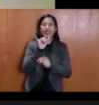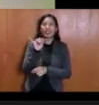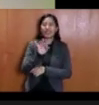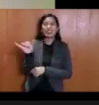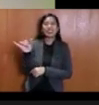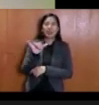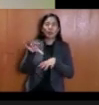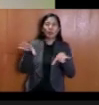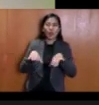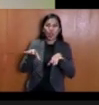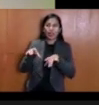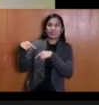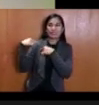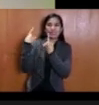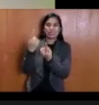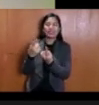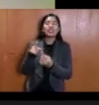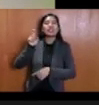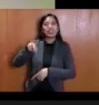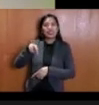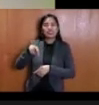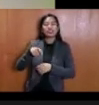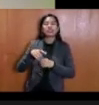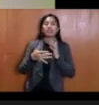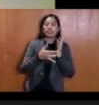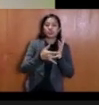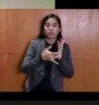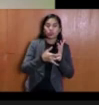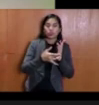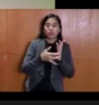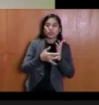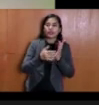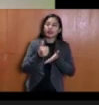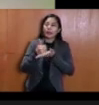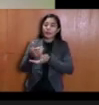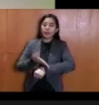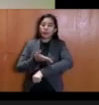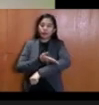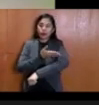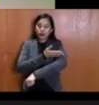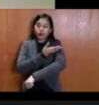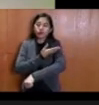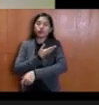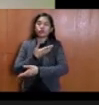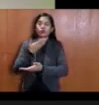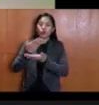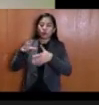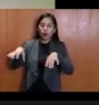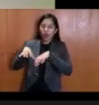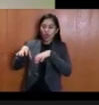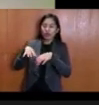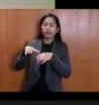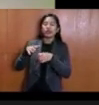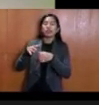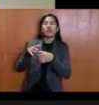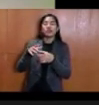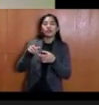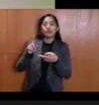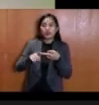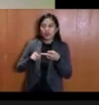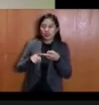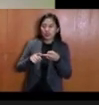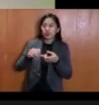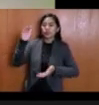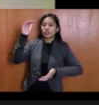doing it in the same way. You need digitalization to improve efficiency, as you mentioned, to be able to